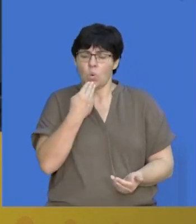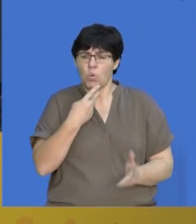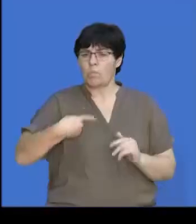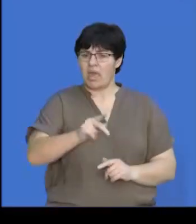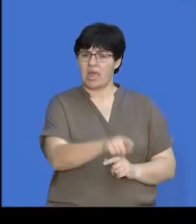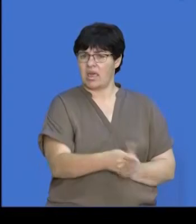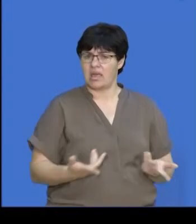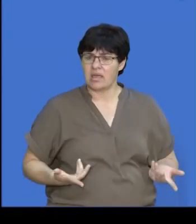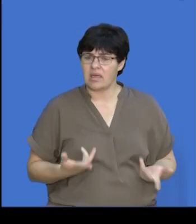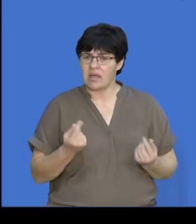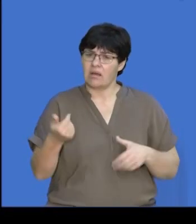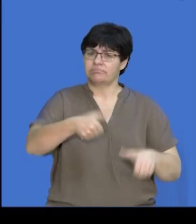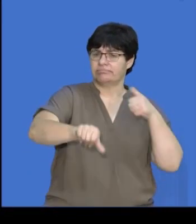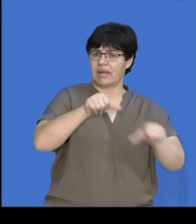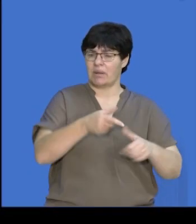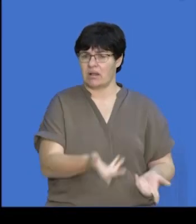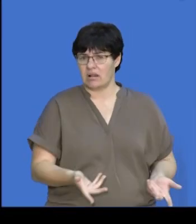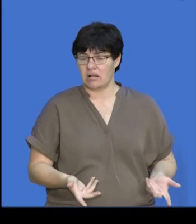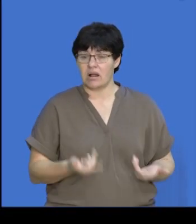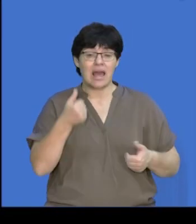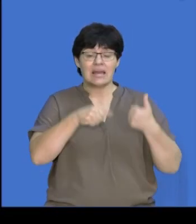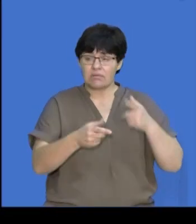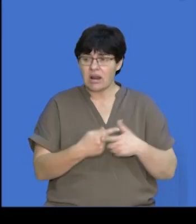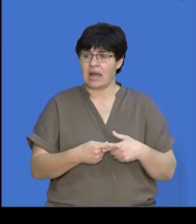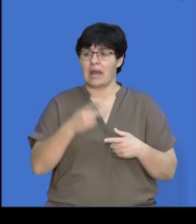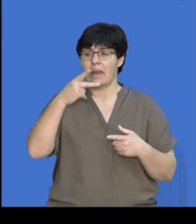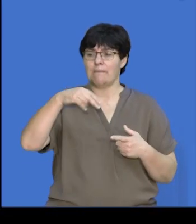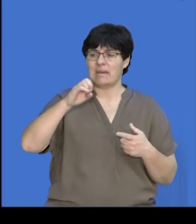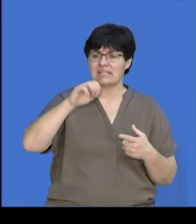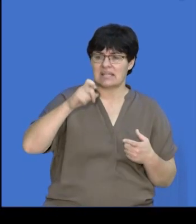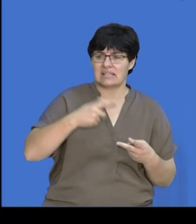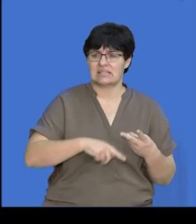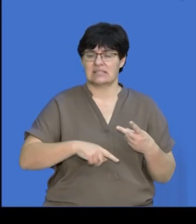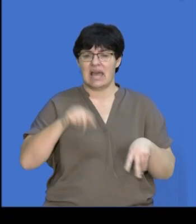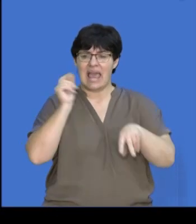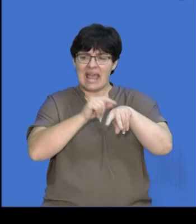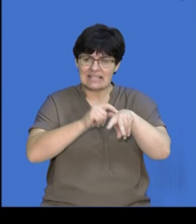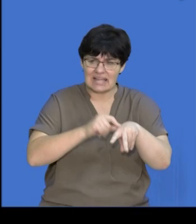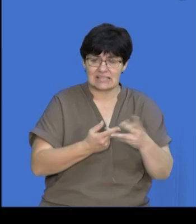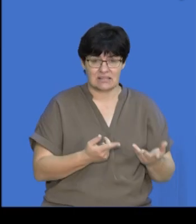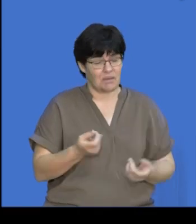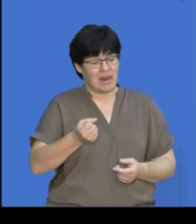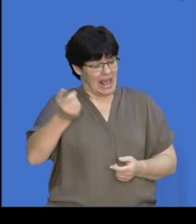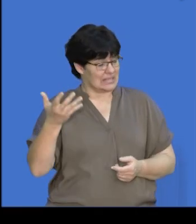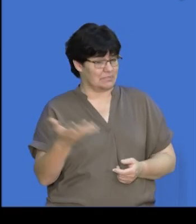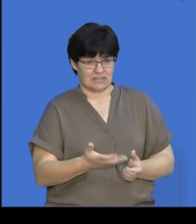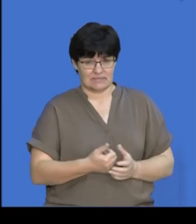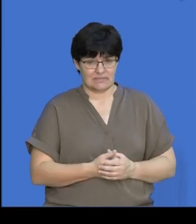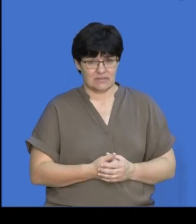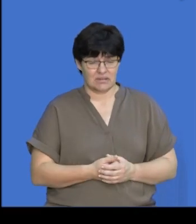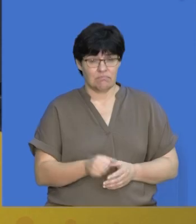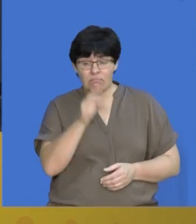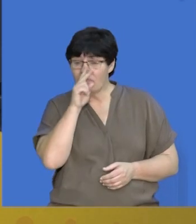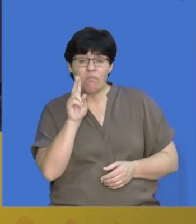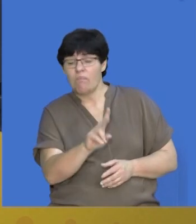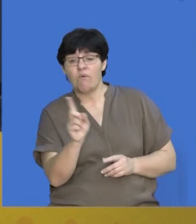costs. So, what are these types of chemicals? Pesticides, insecticides will be costly. And what am I looking